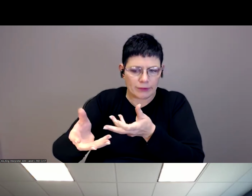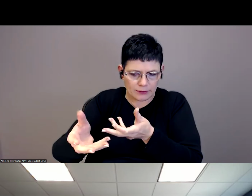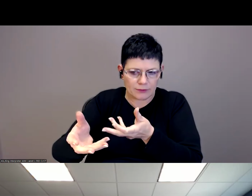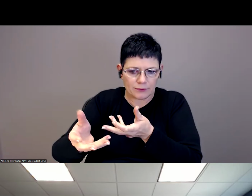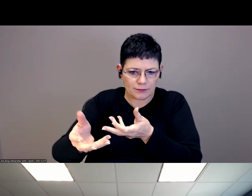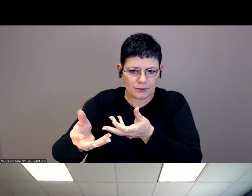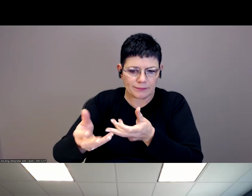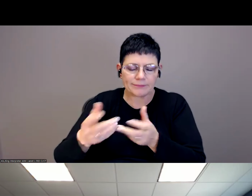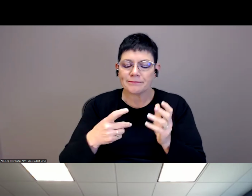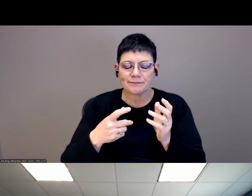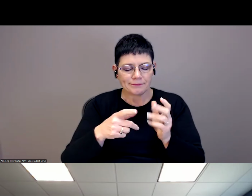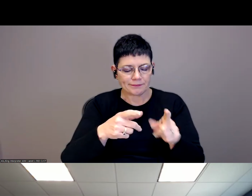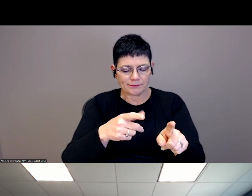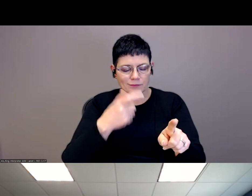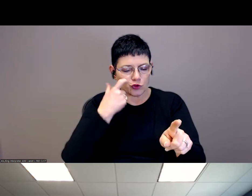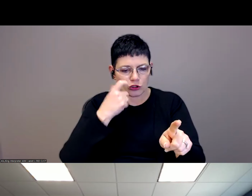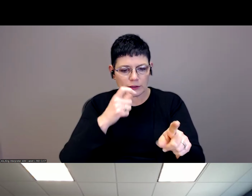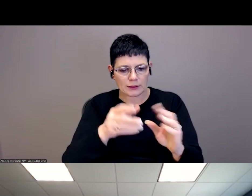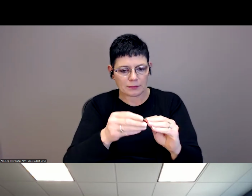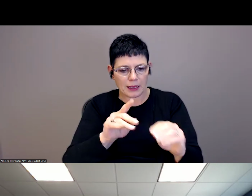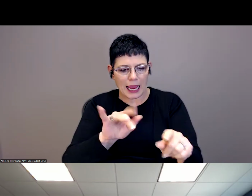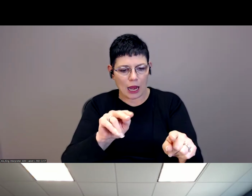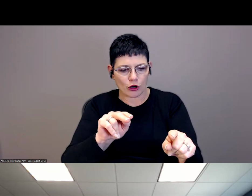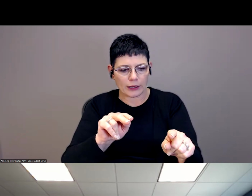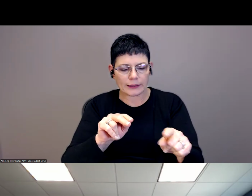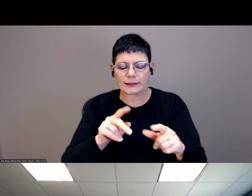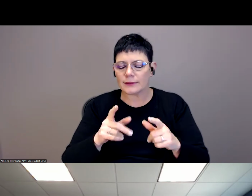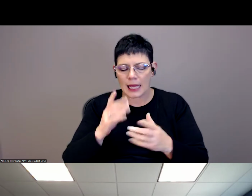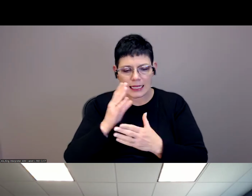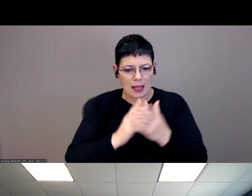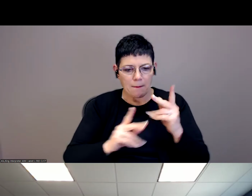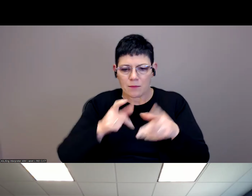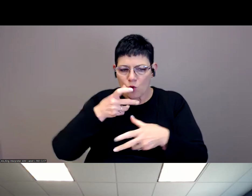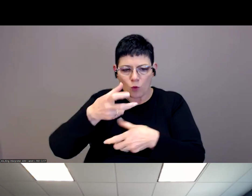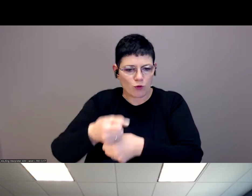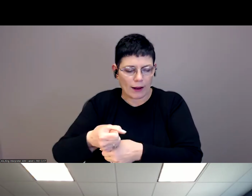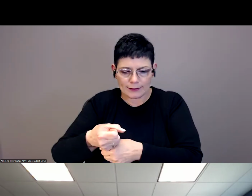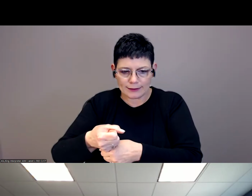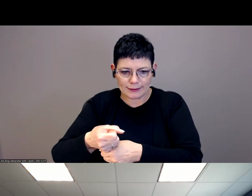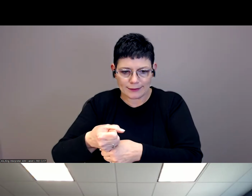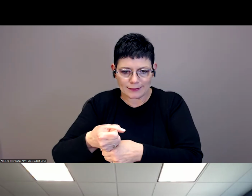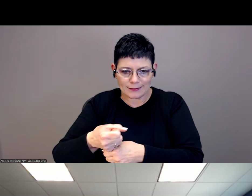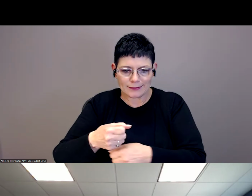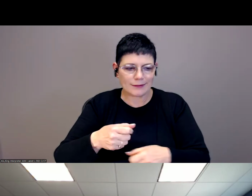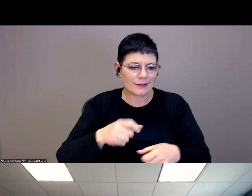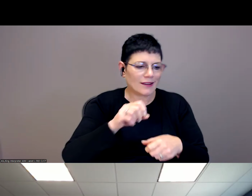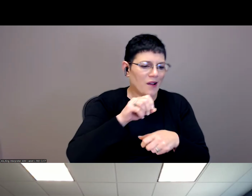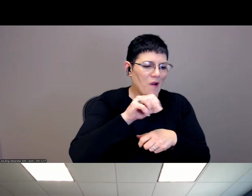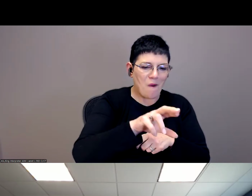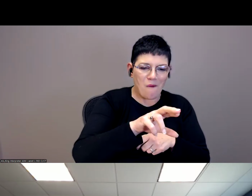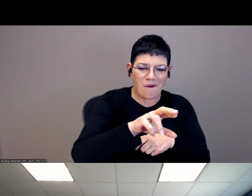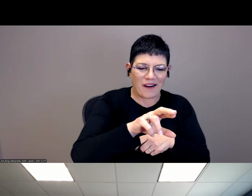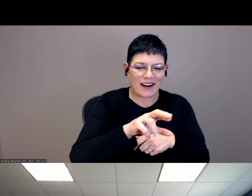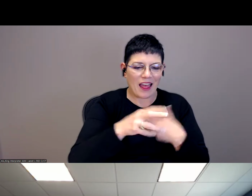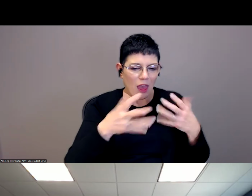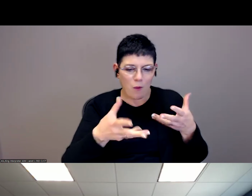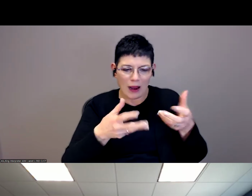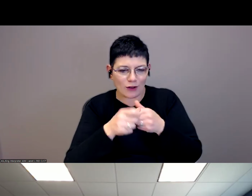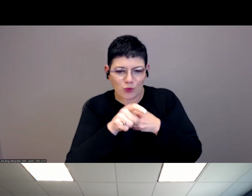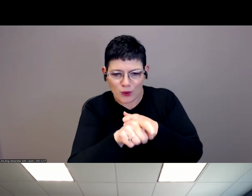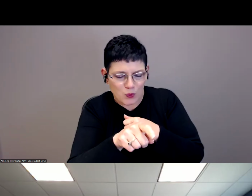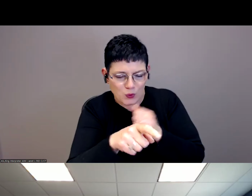folks, to your point, Erin, who the community will need to engage. It may not, ever be their preference or be safe for them to engage